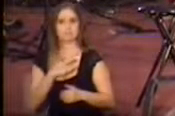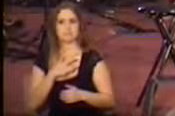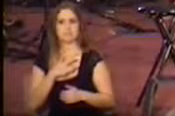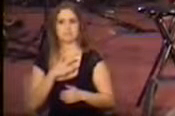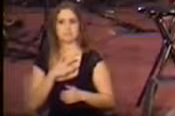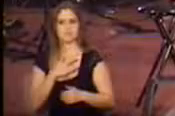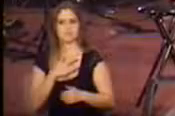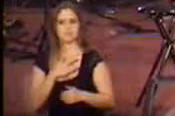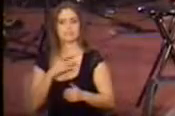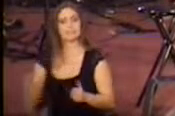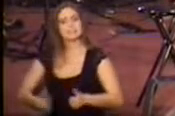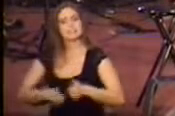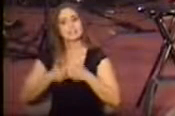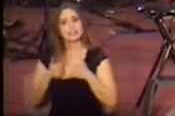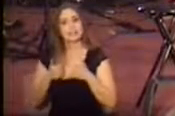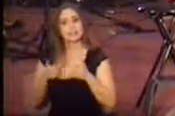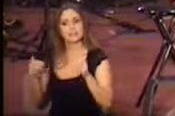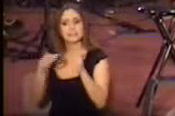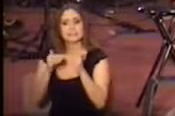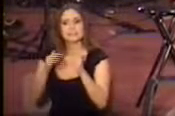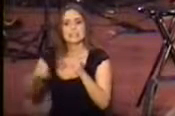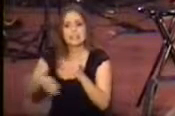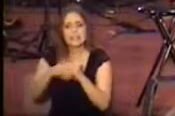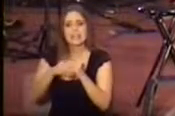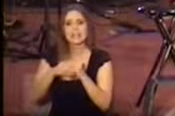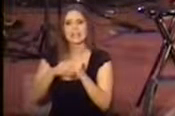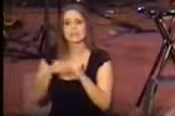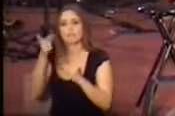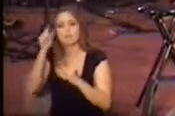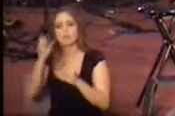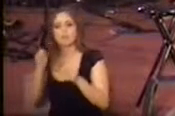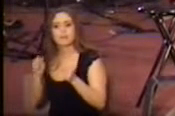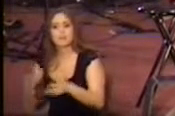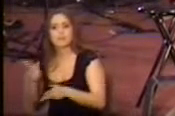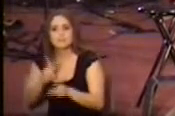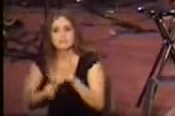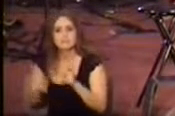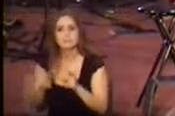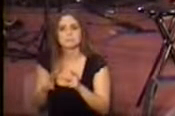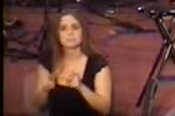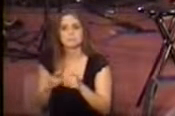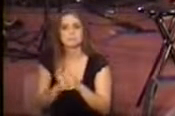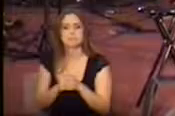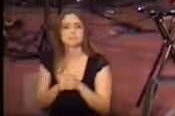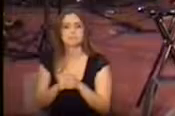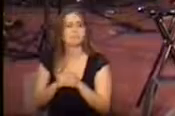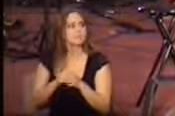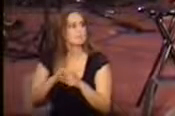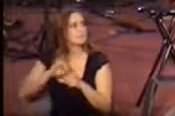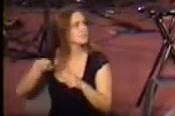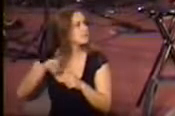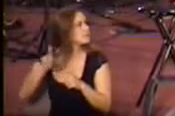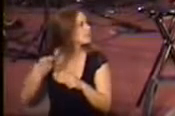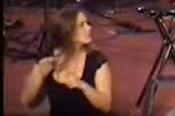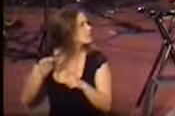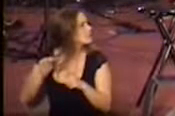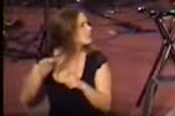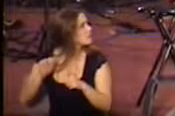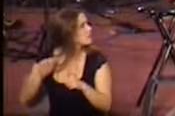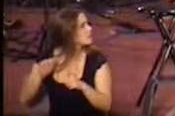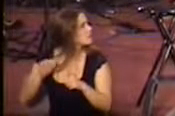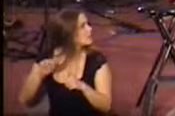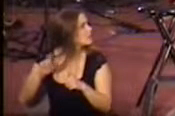for us, for the lost, for our neighbors. John Andrews, thank you for being here.